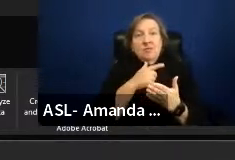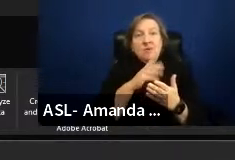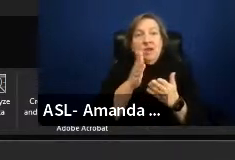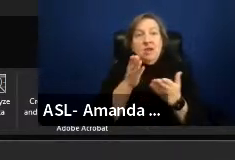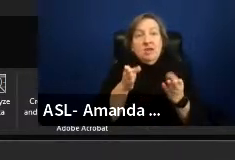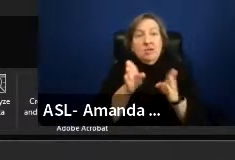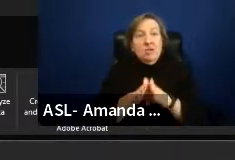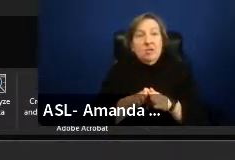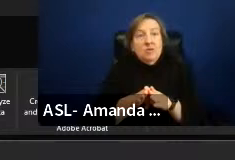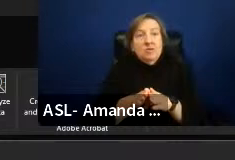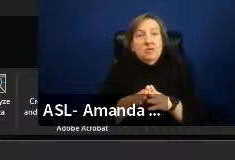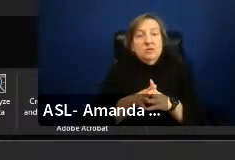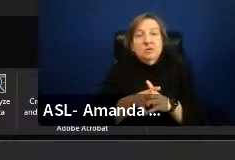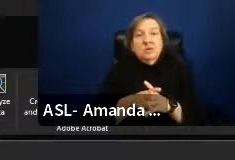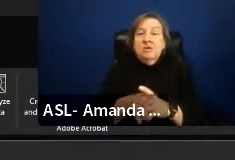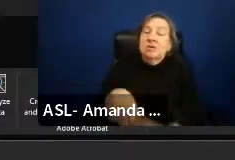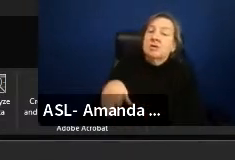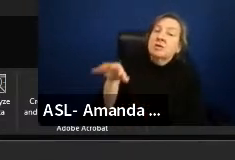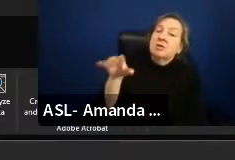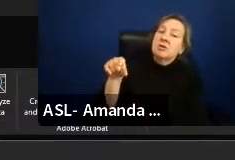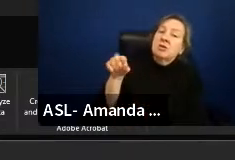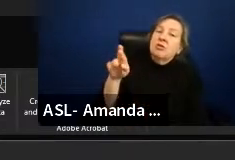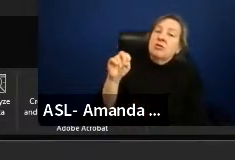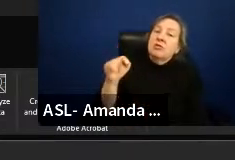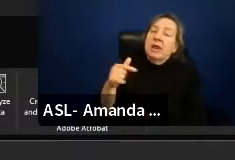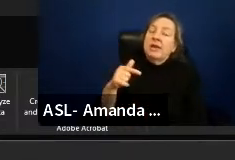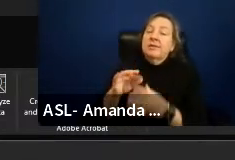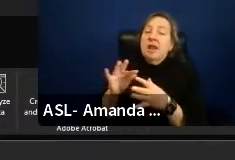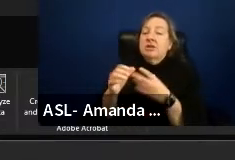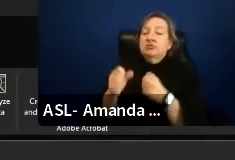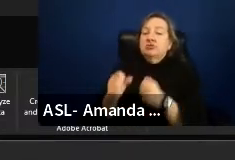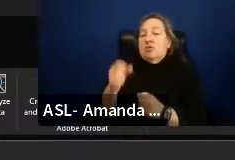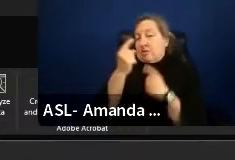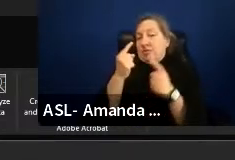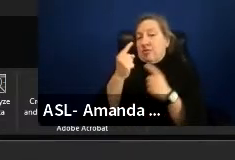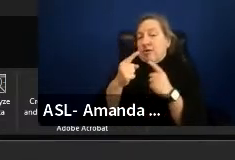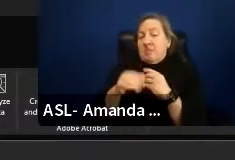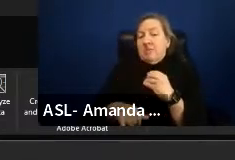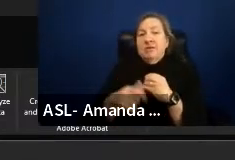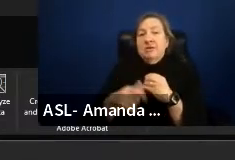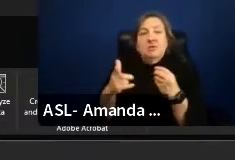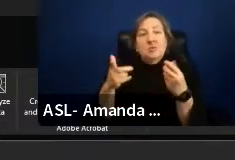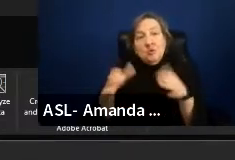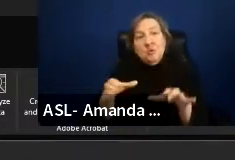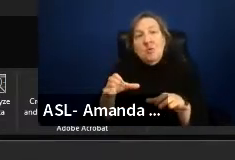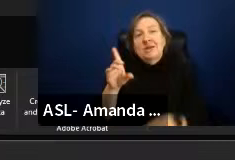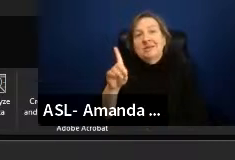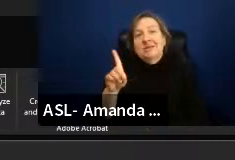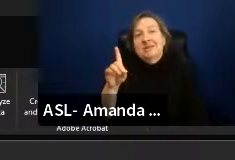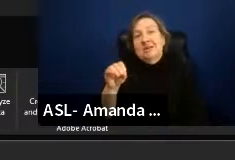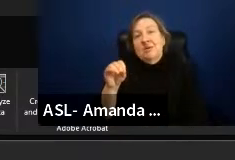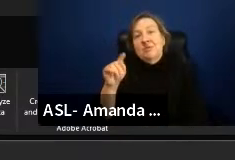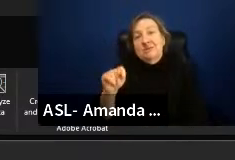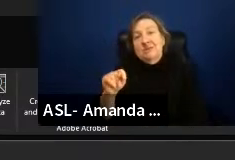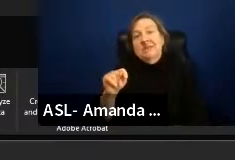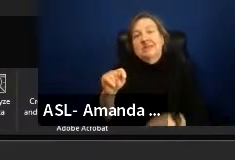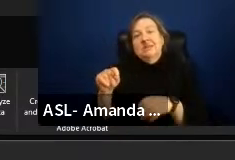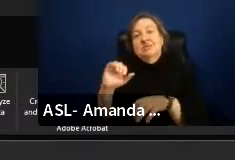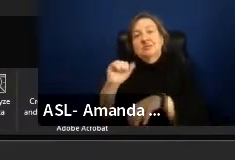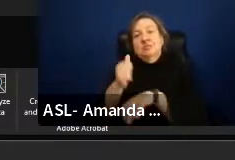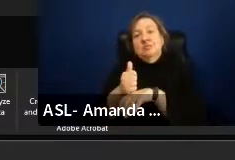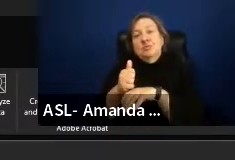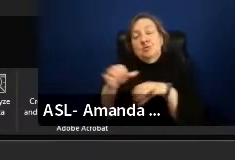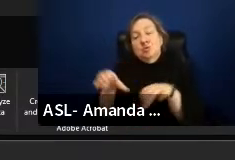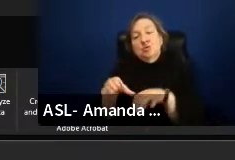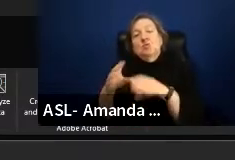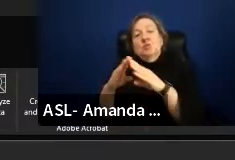into our closing slide? Yeah, I have a strong thought on this. You do not want DOTs doing housing. We do not